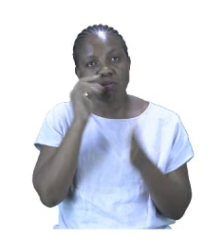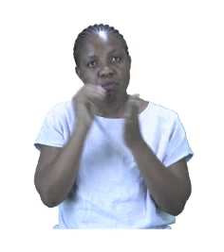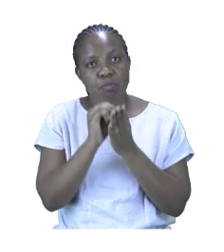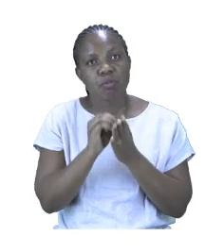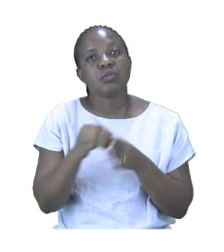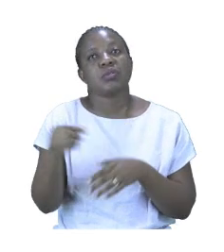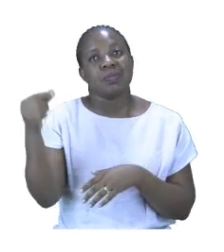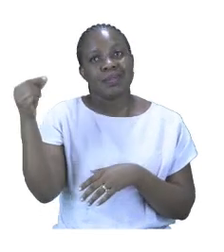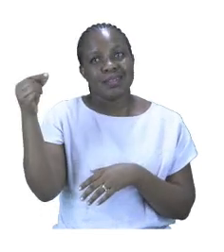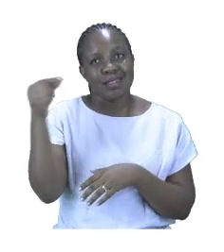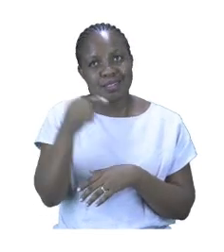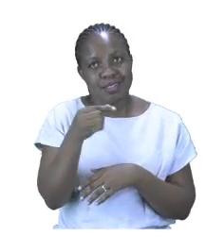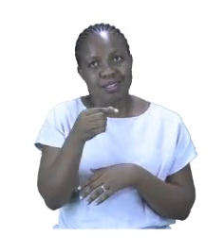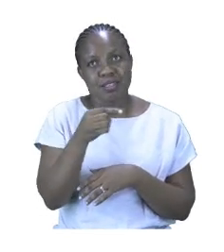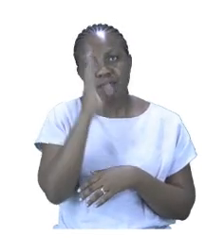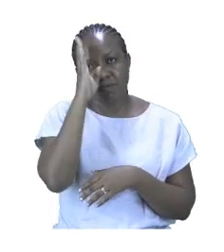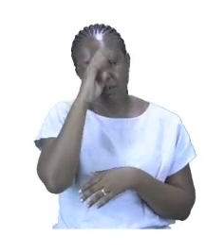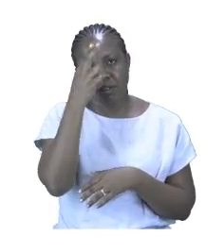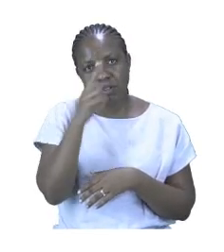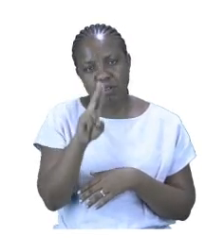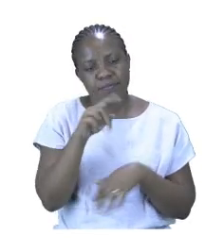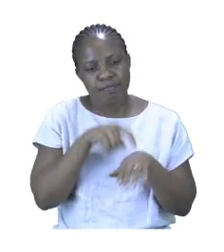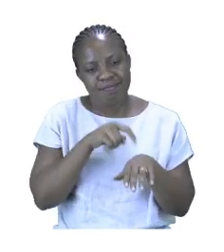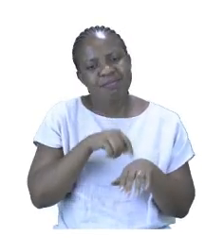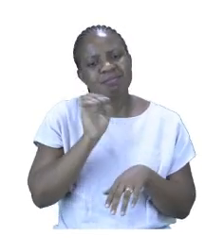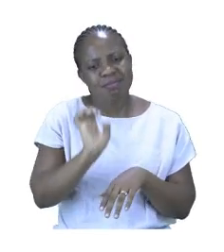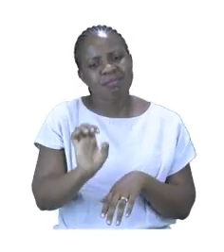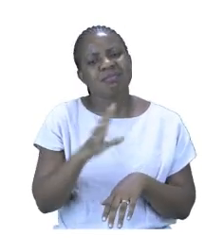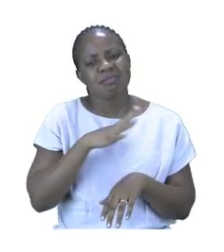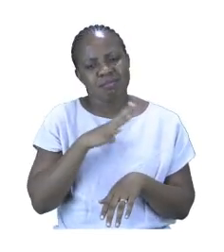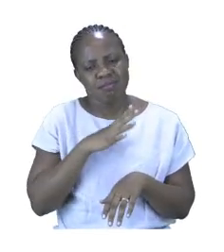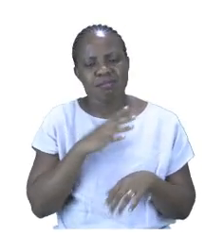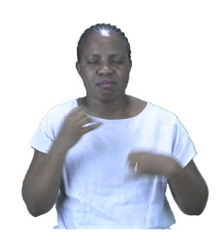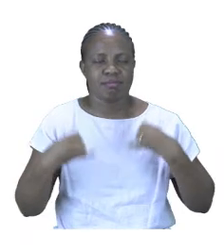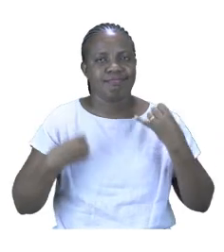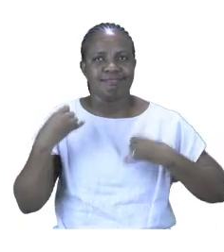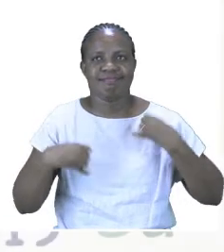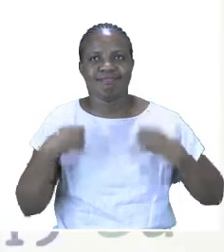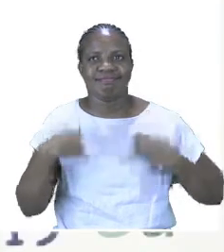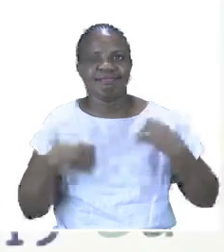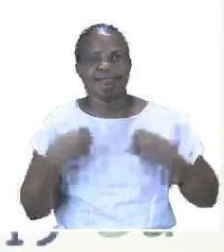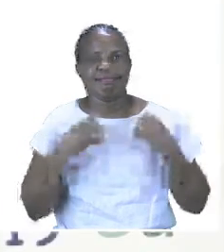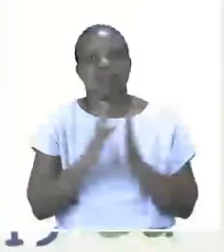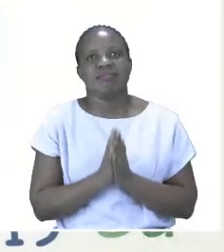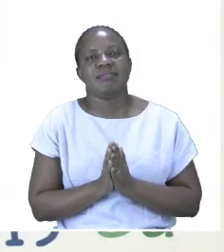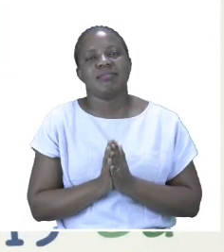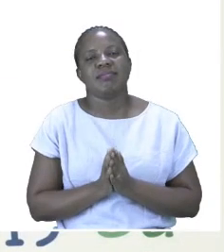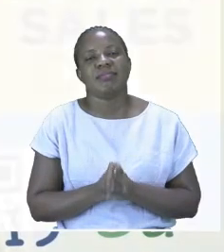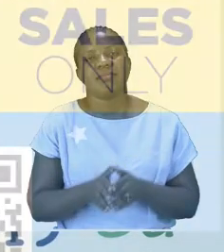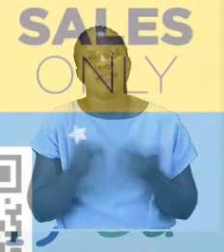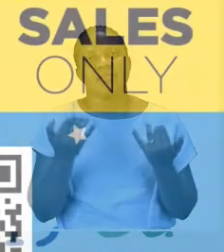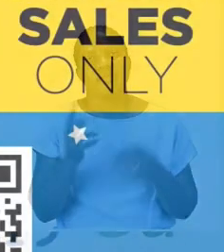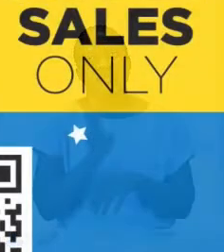Take your time, have fun looking for your things, and I will see you just now after the